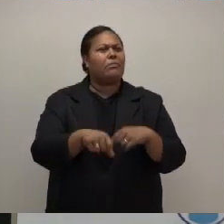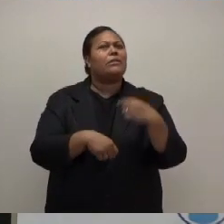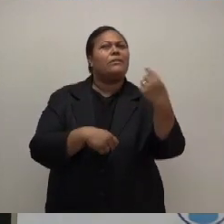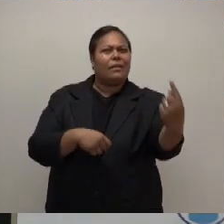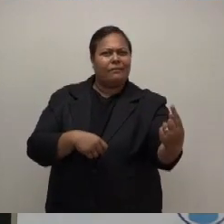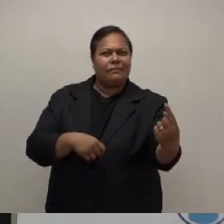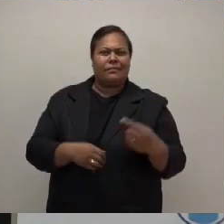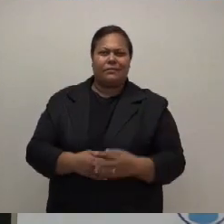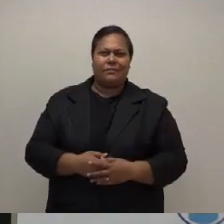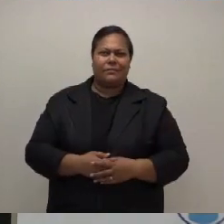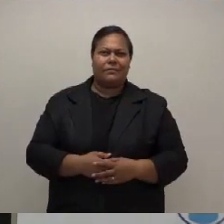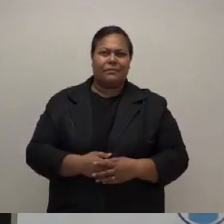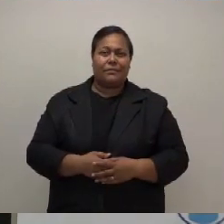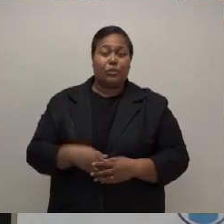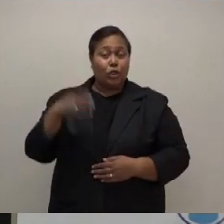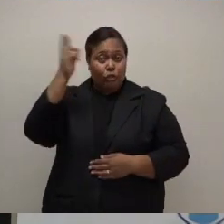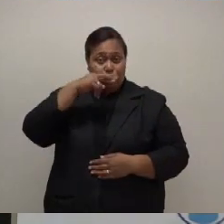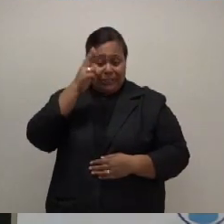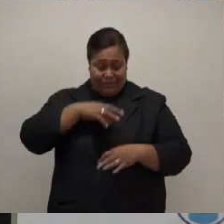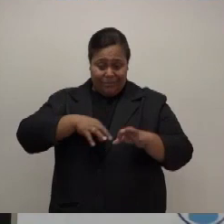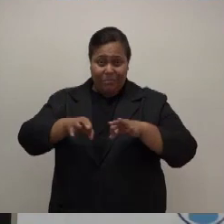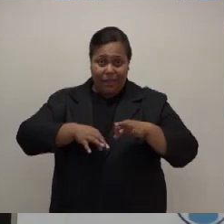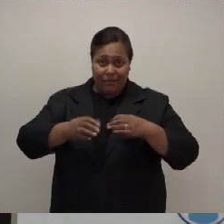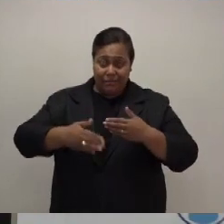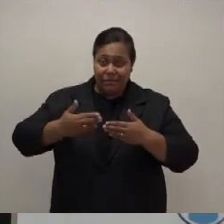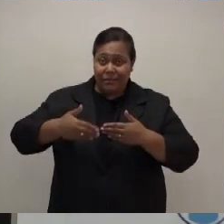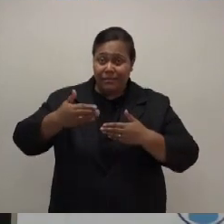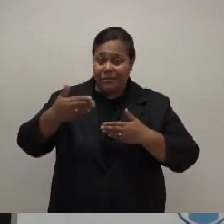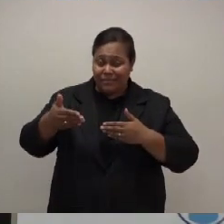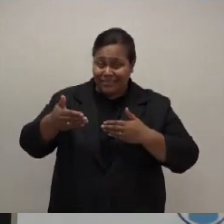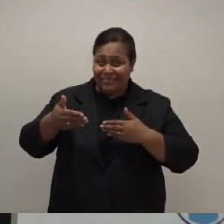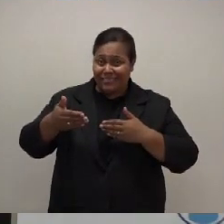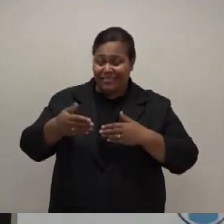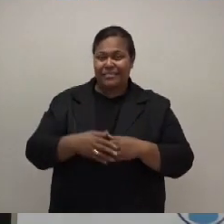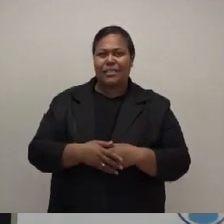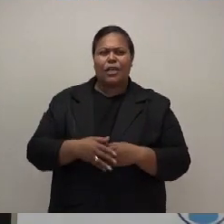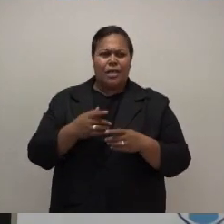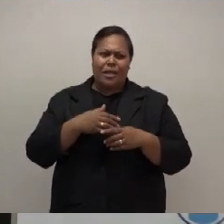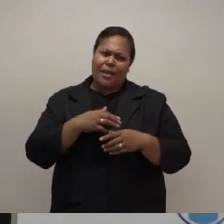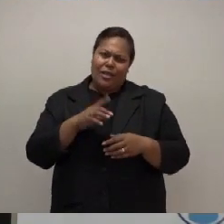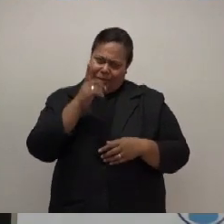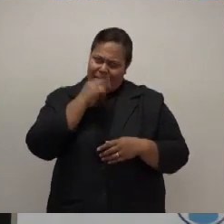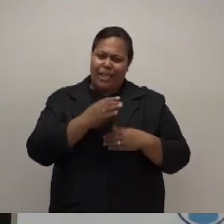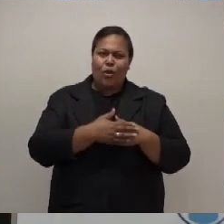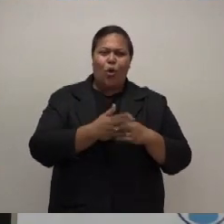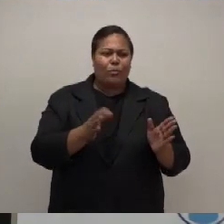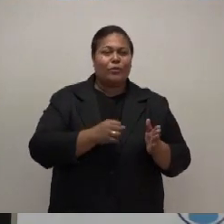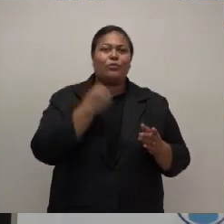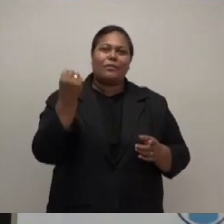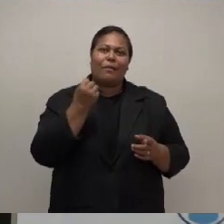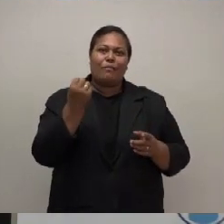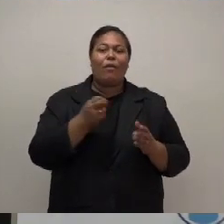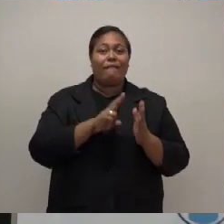risk assessment evolves, we may expand this arrangement to Samoa, the Solomon Islands, and Vanuatu.